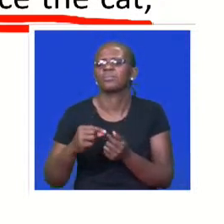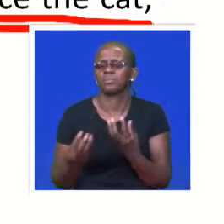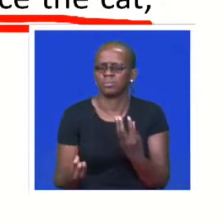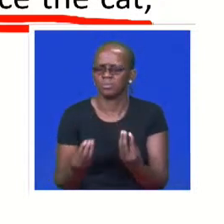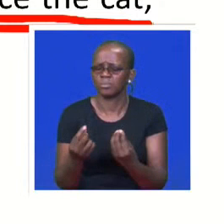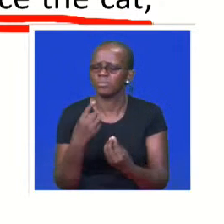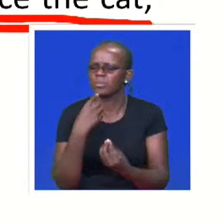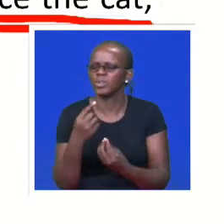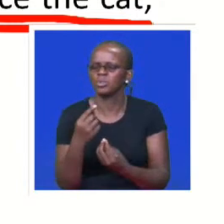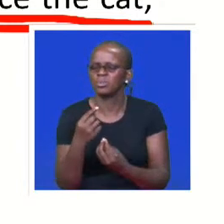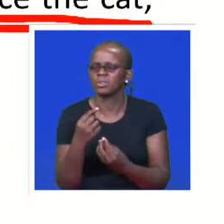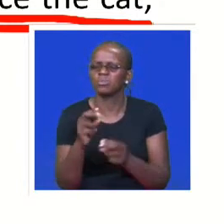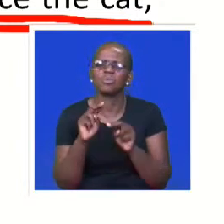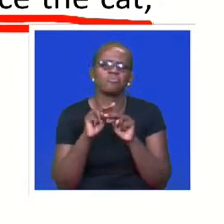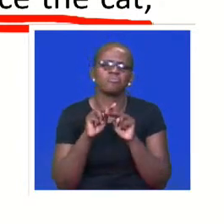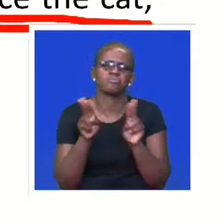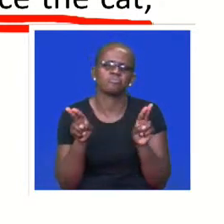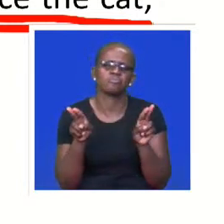no,